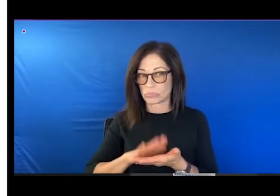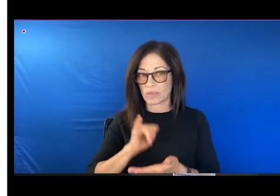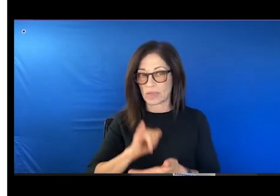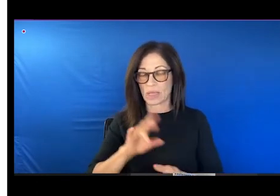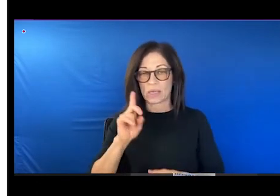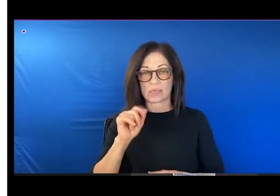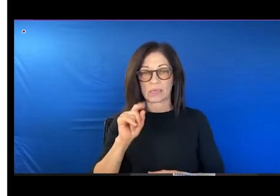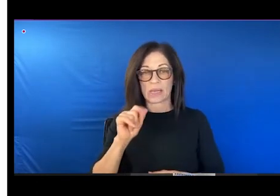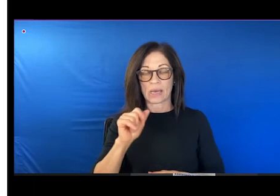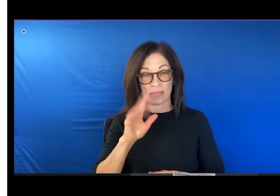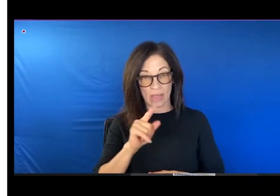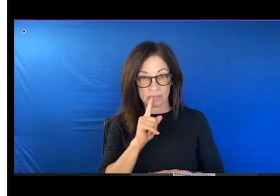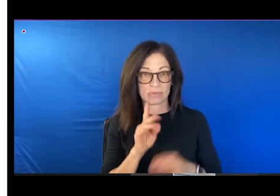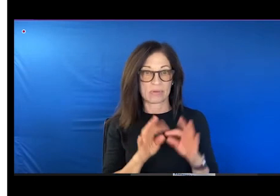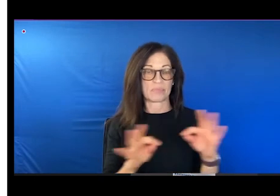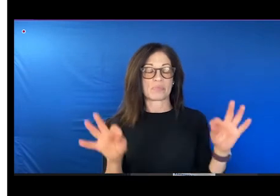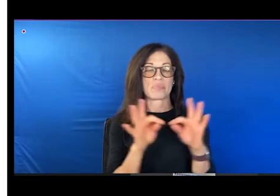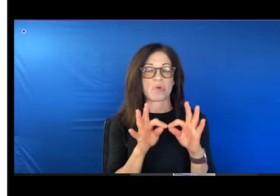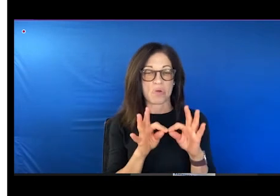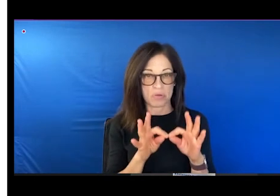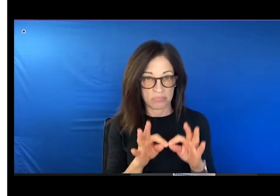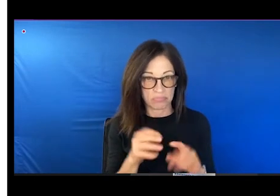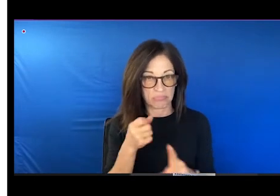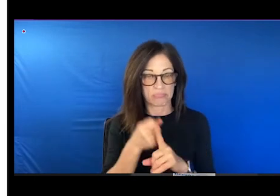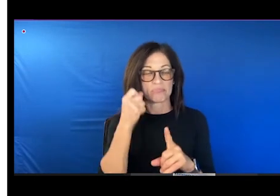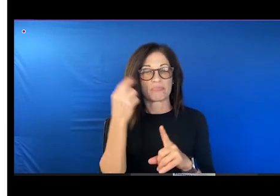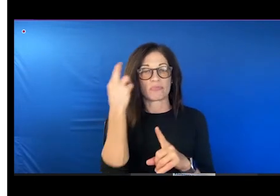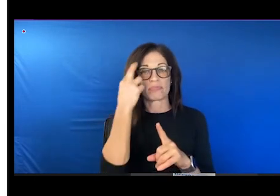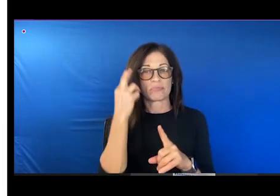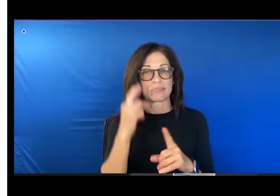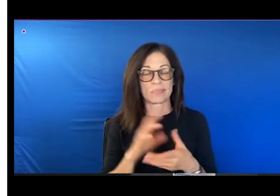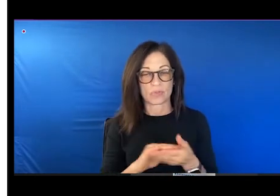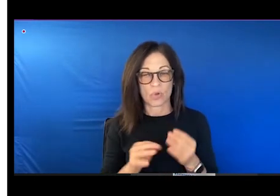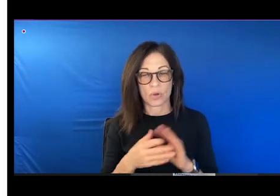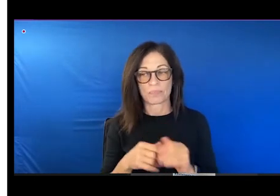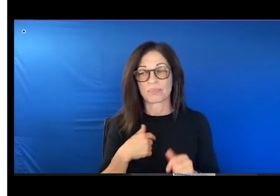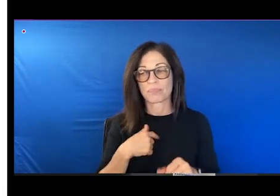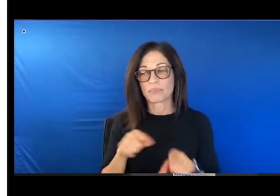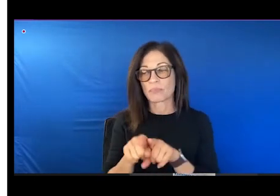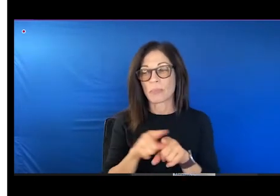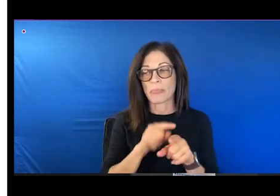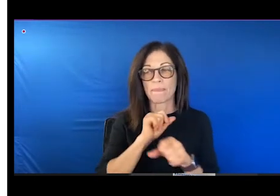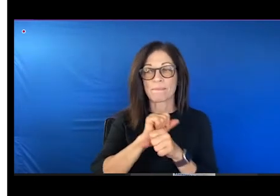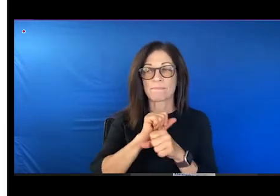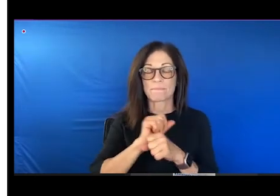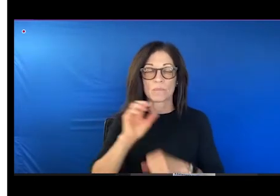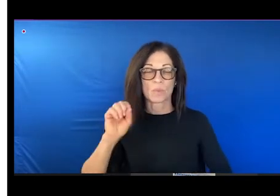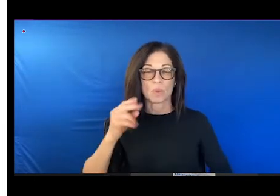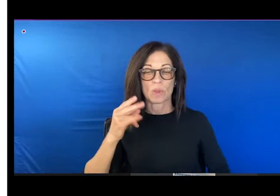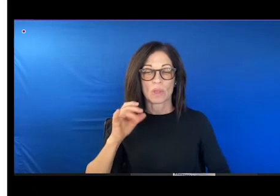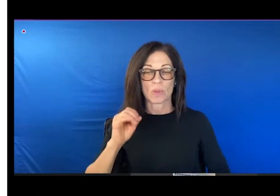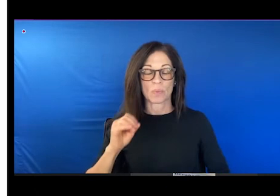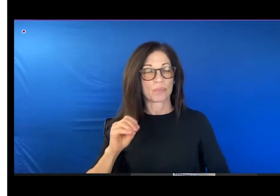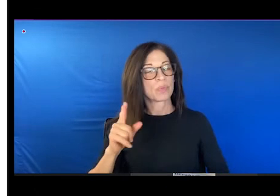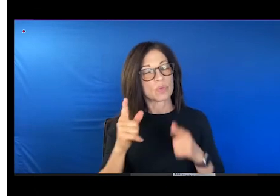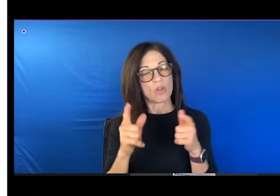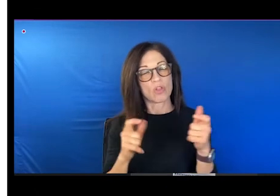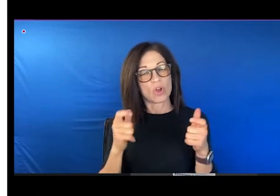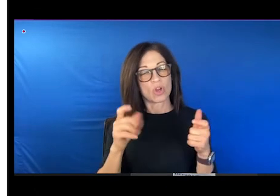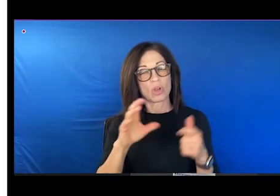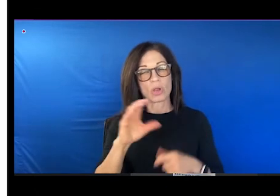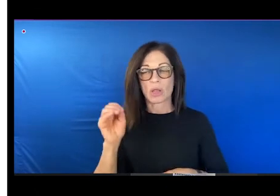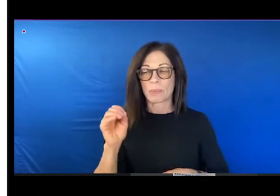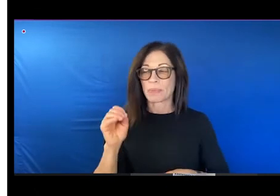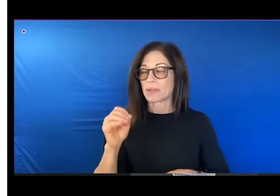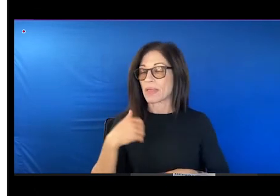keep track of that data. That's a compelling story. I was also working in Ohio, and there was a